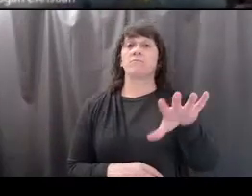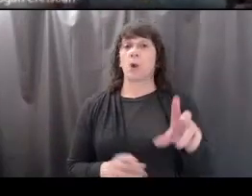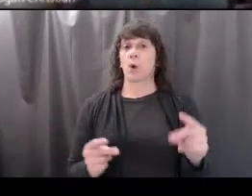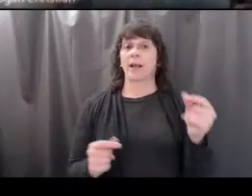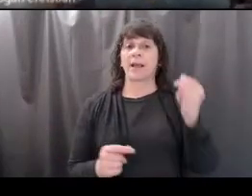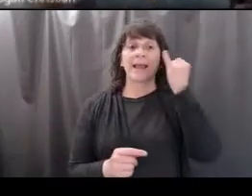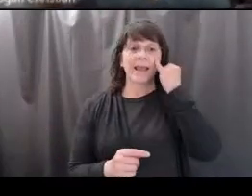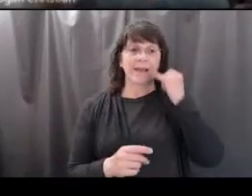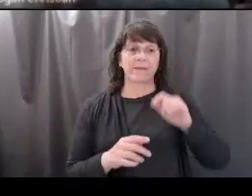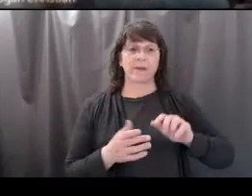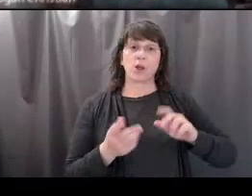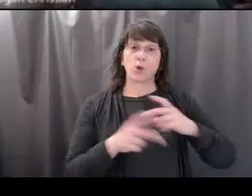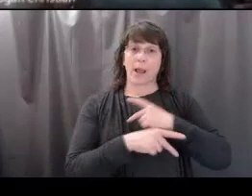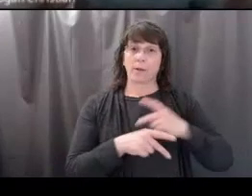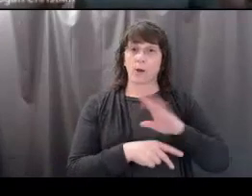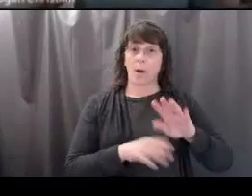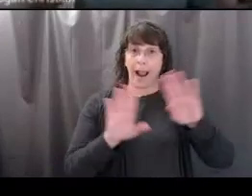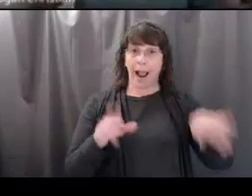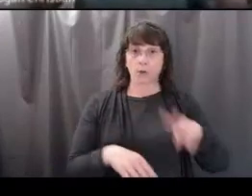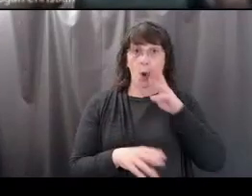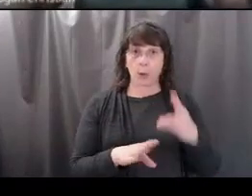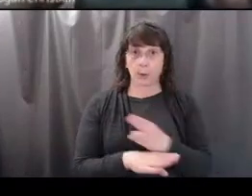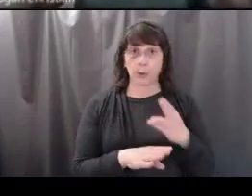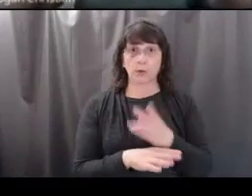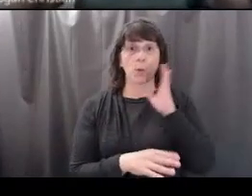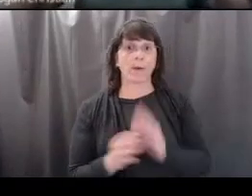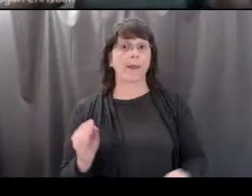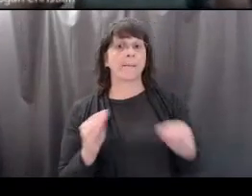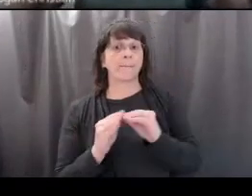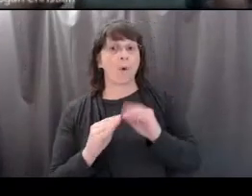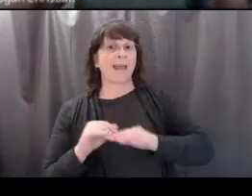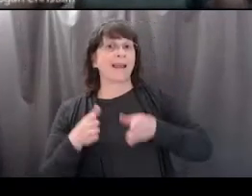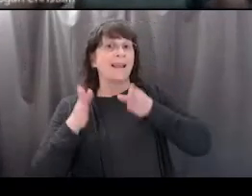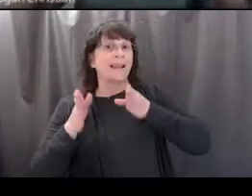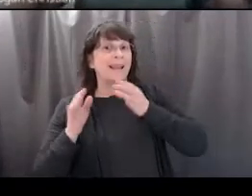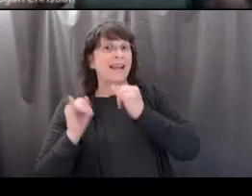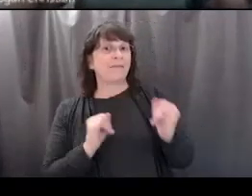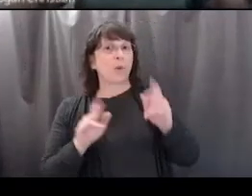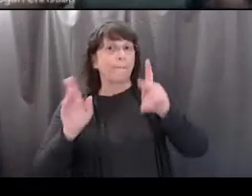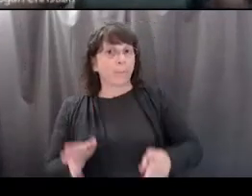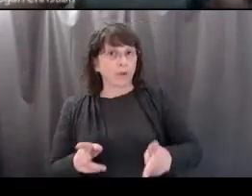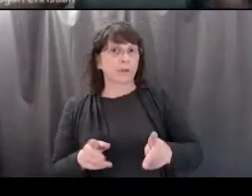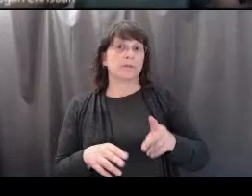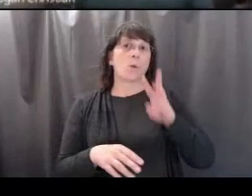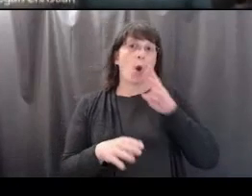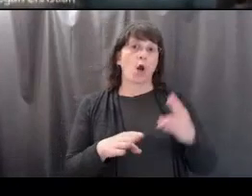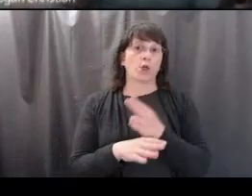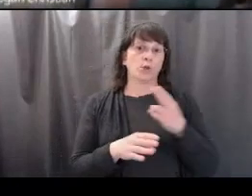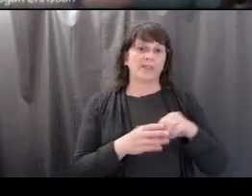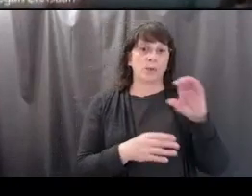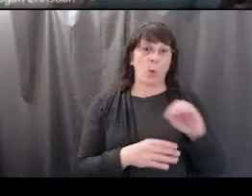if you calculate your household water use, that's going to be higher than the individual person water use of Oregon that I put on this